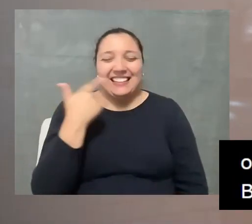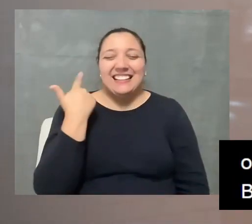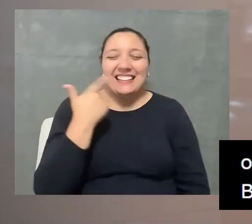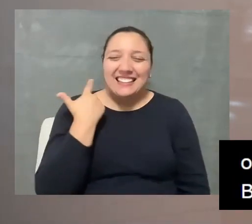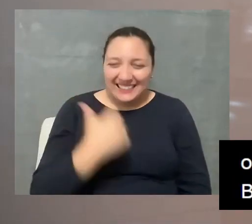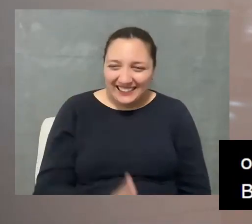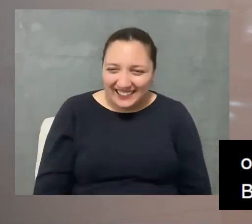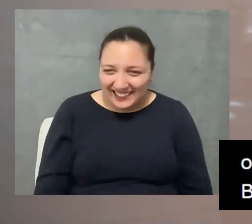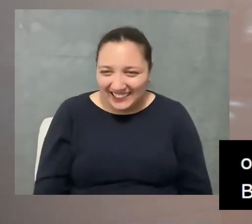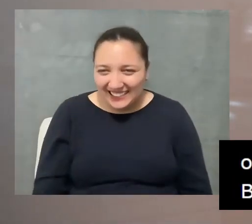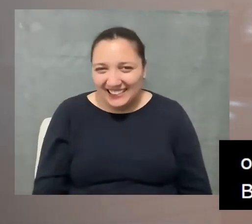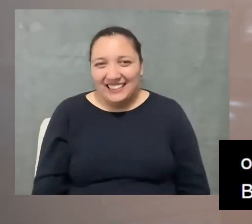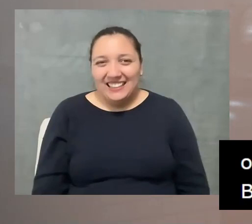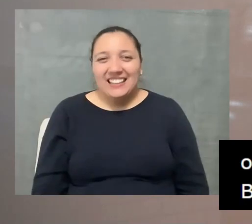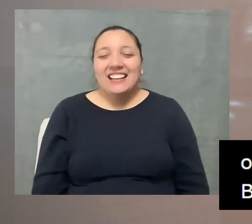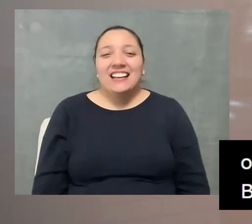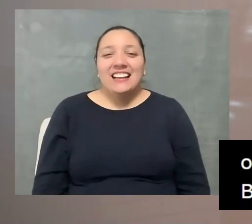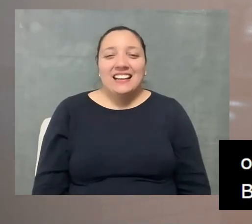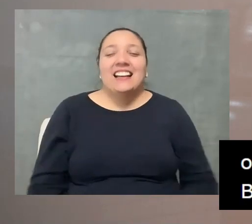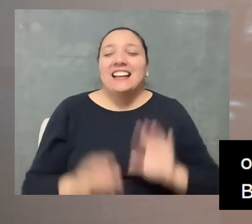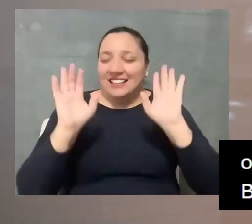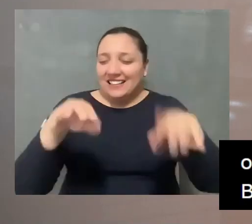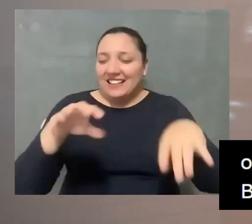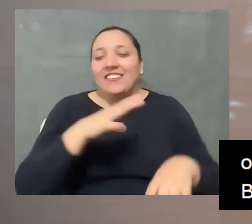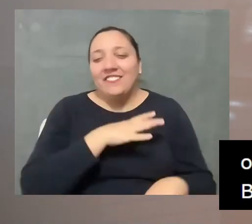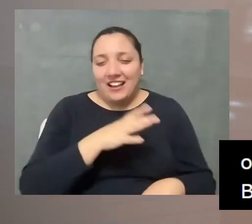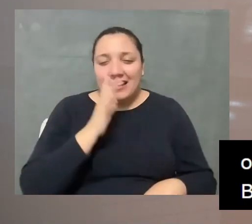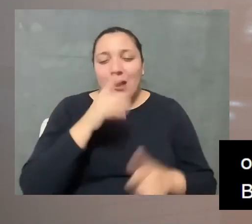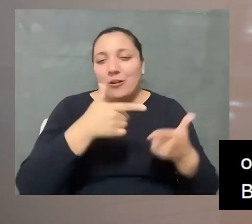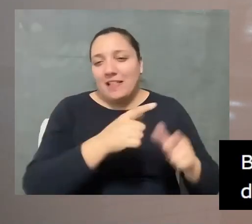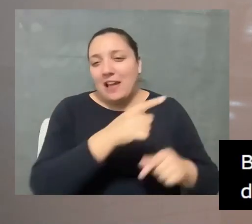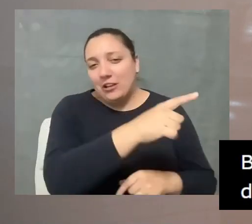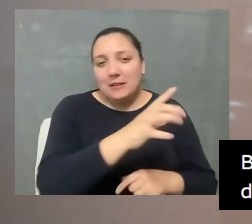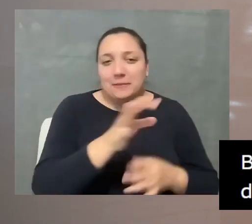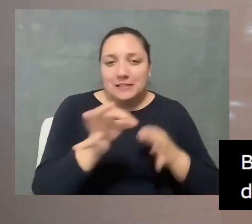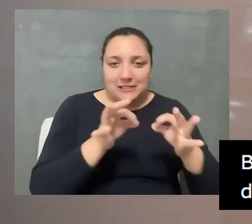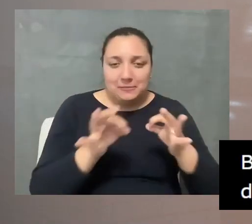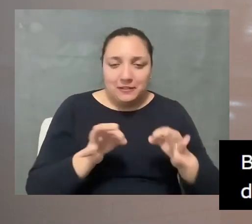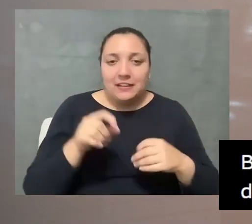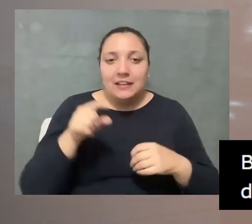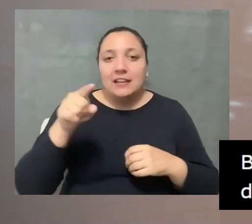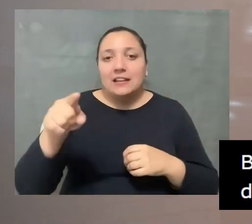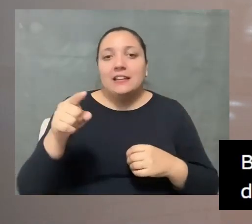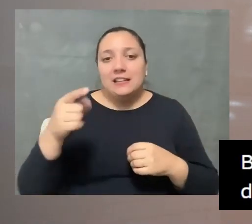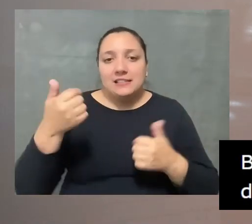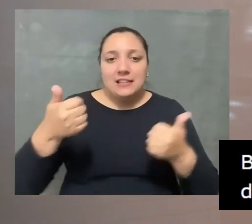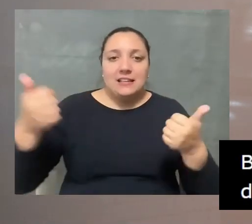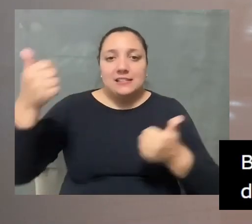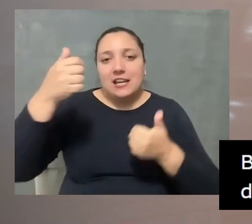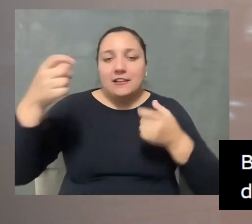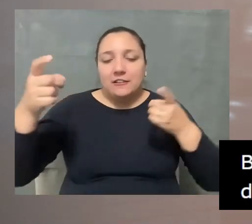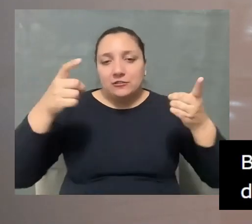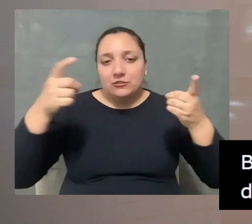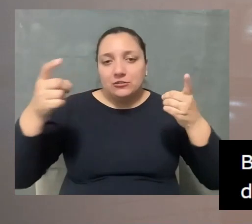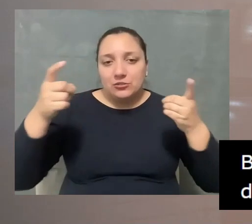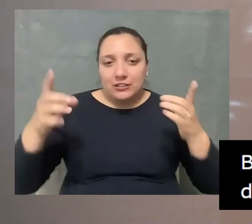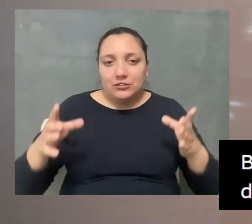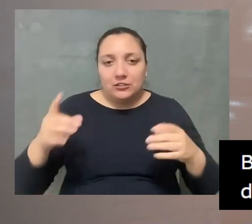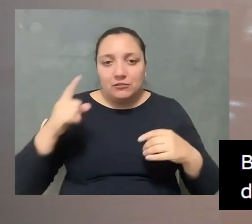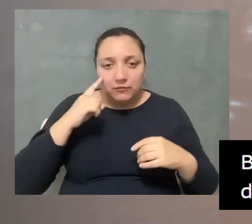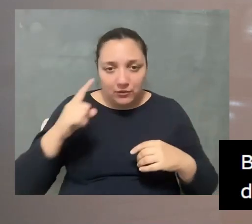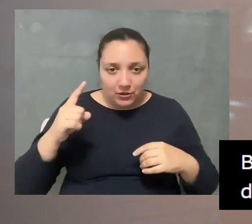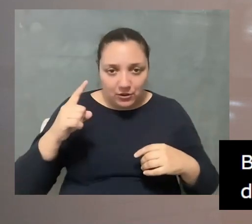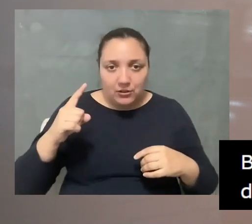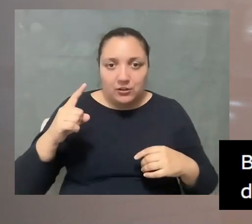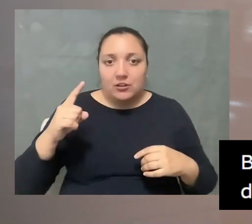well, I'll let him explain it. Brett Sykoff serves as the Executive Director of the Franchise Administration Division